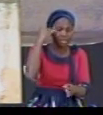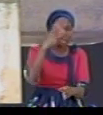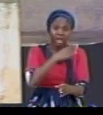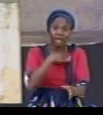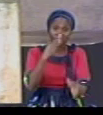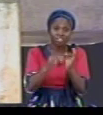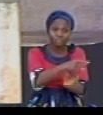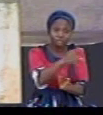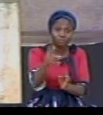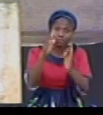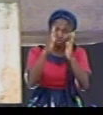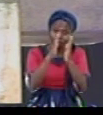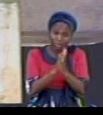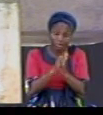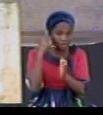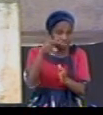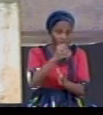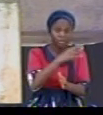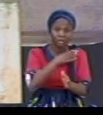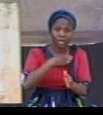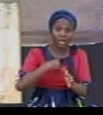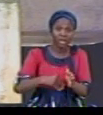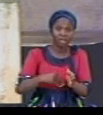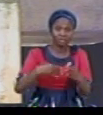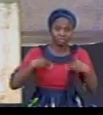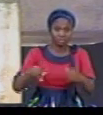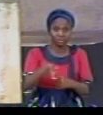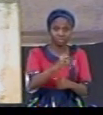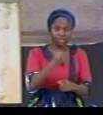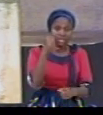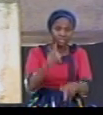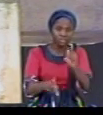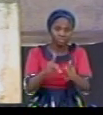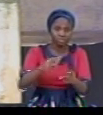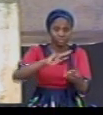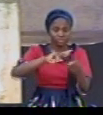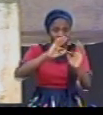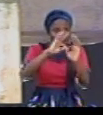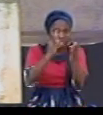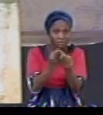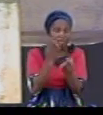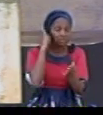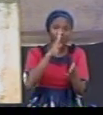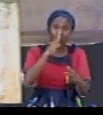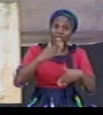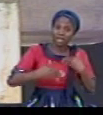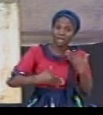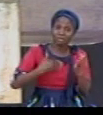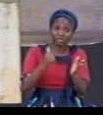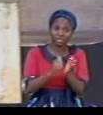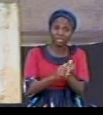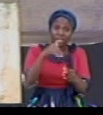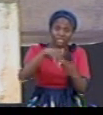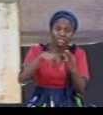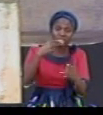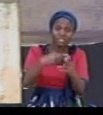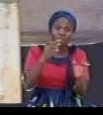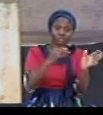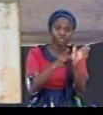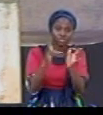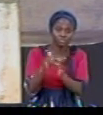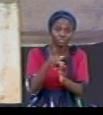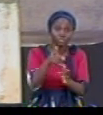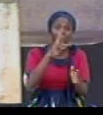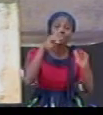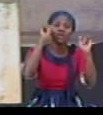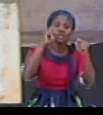relatives will be so grateful to you that you have the name and the power of Jesus and you cast out those devils. You